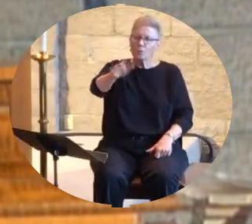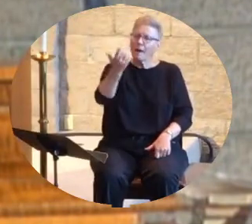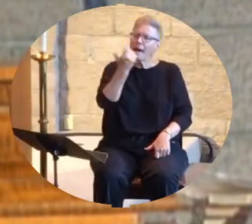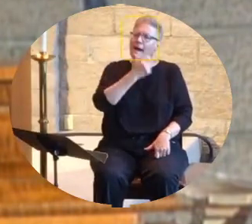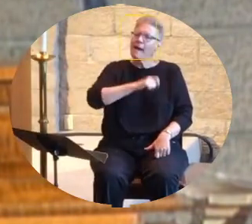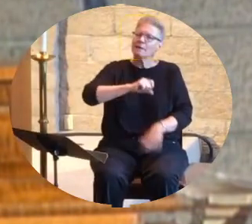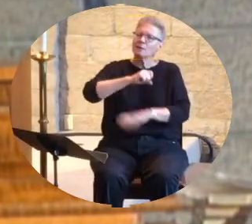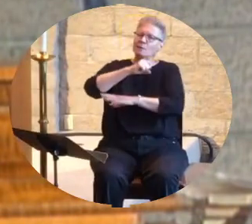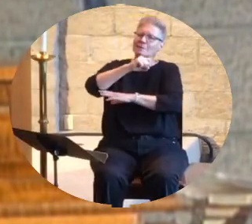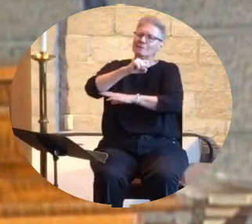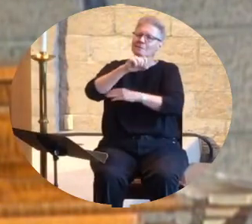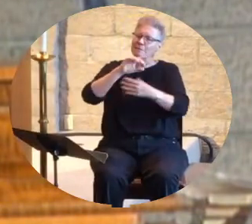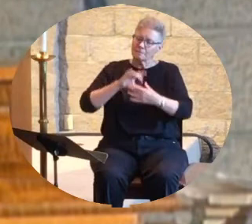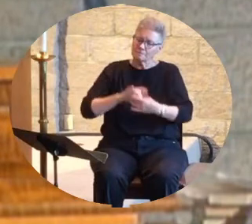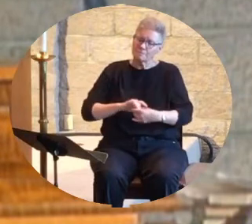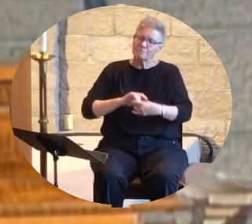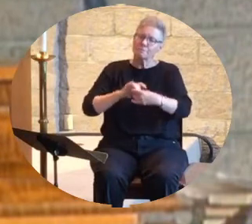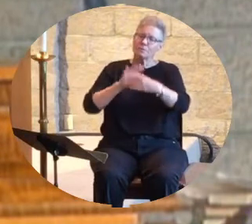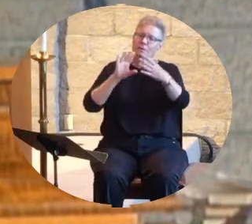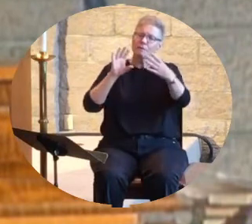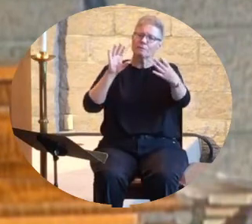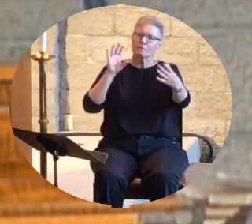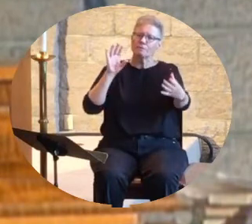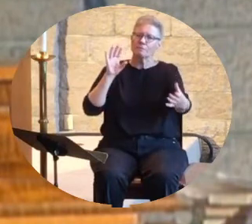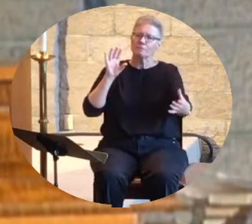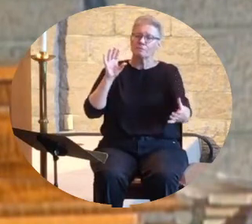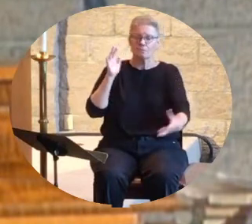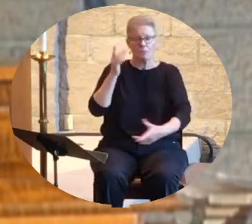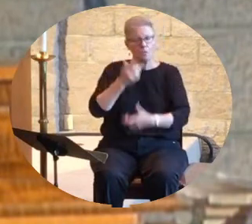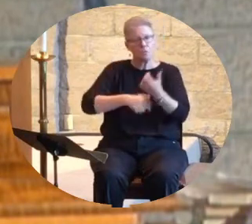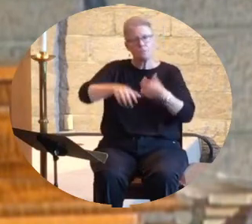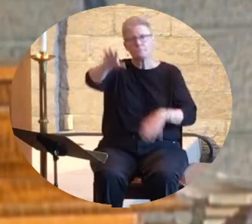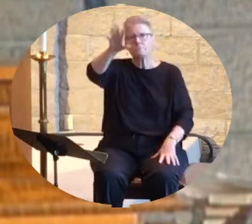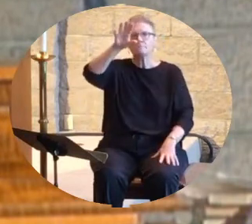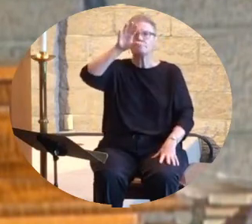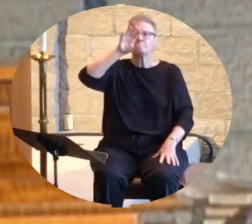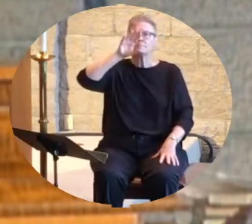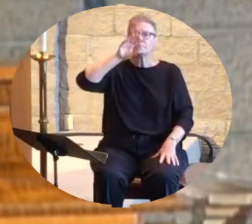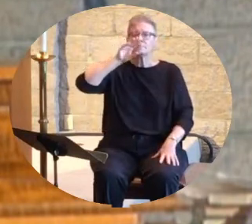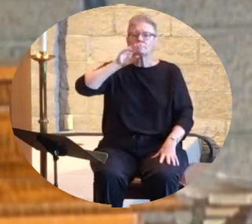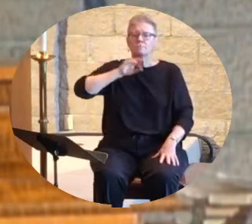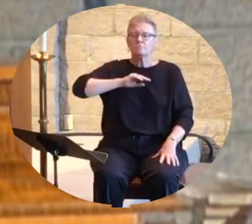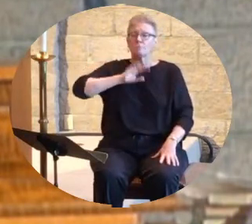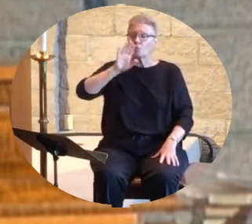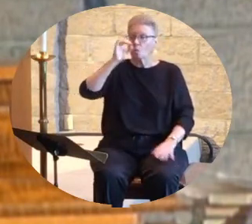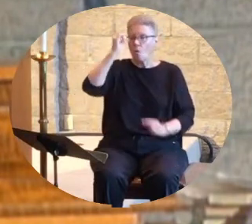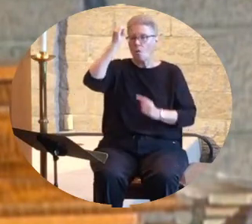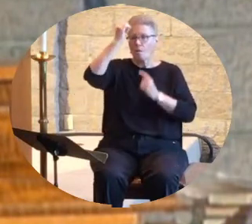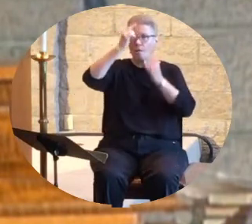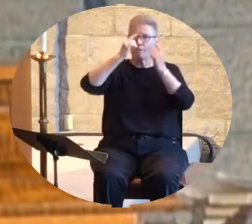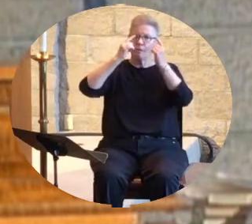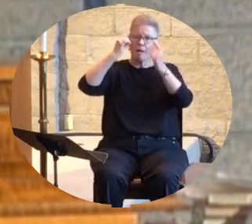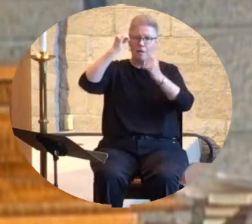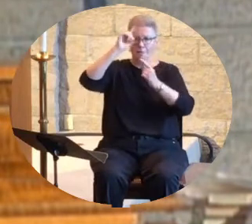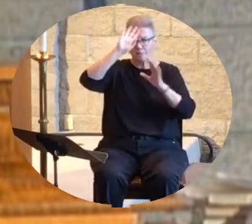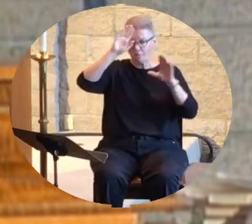With each breath in, mentally move your thoughts to your